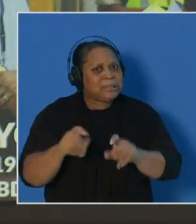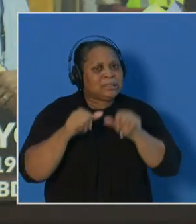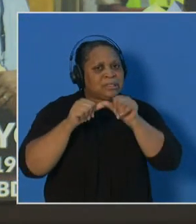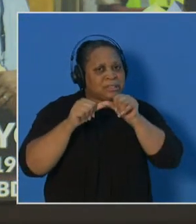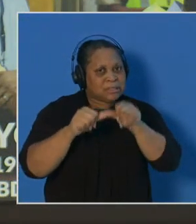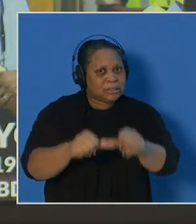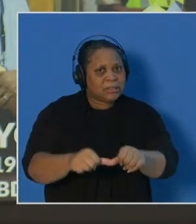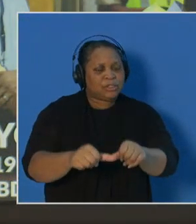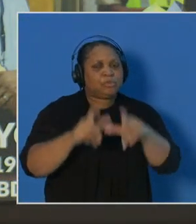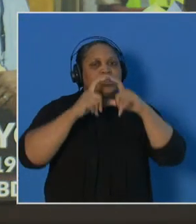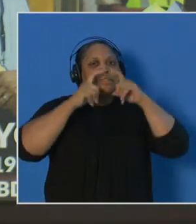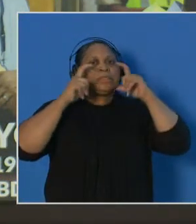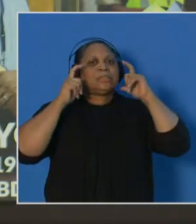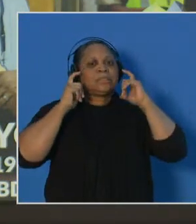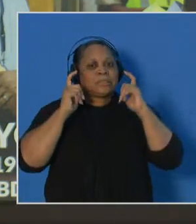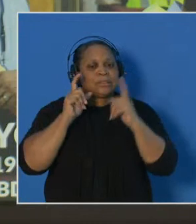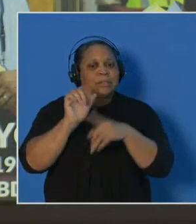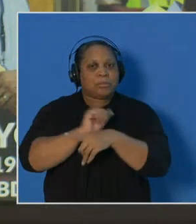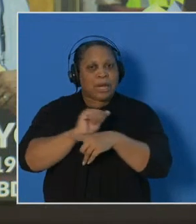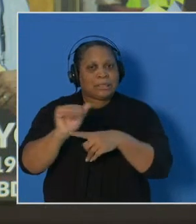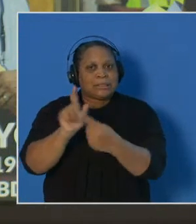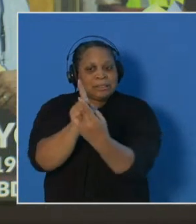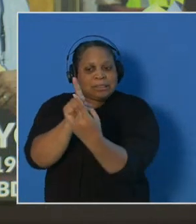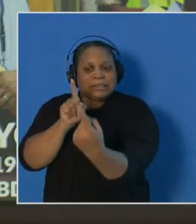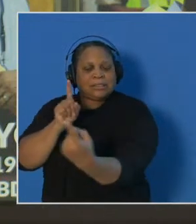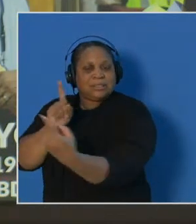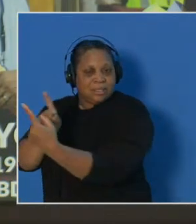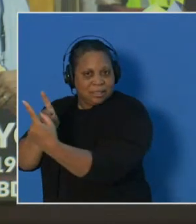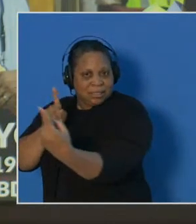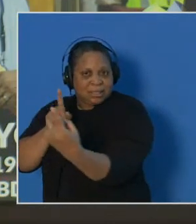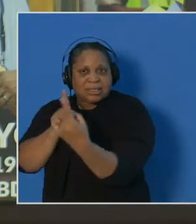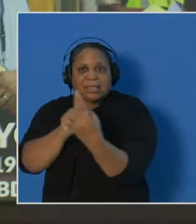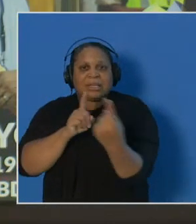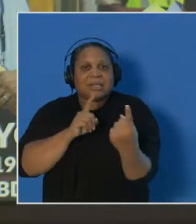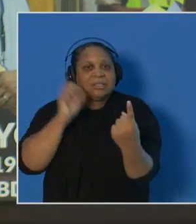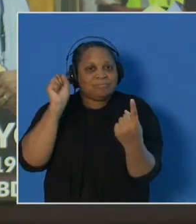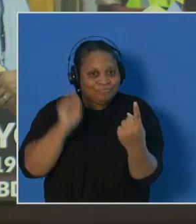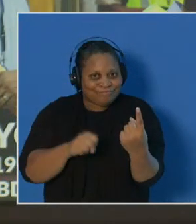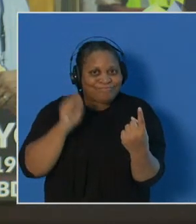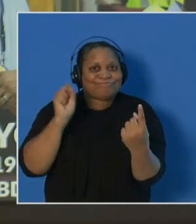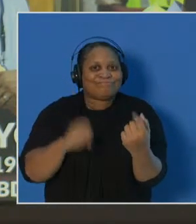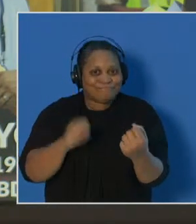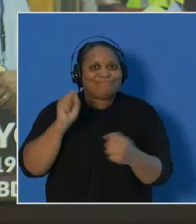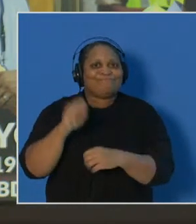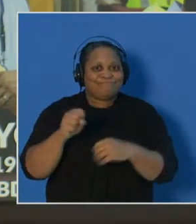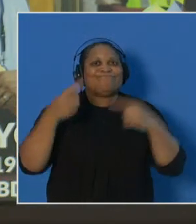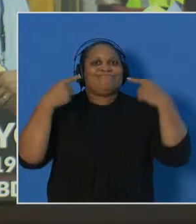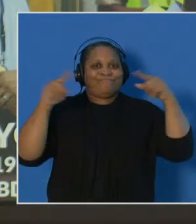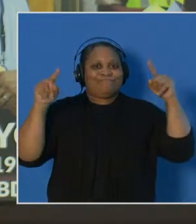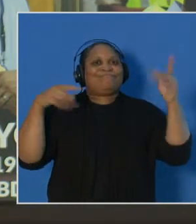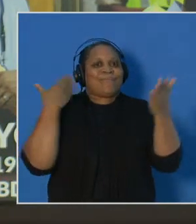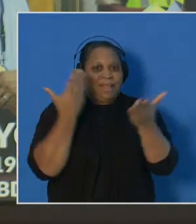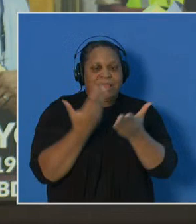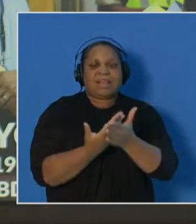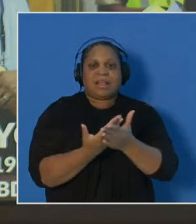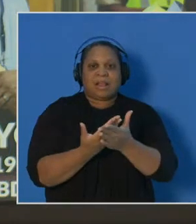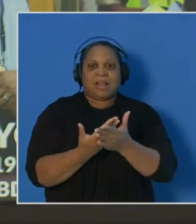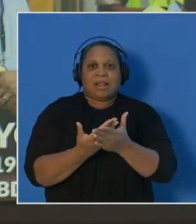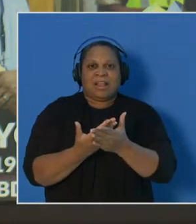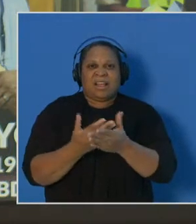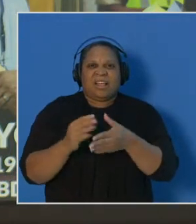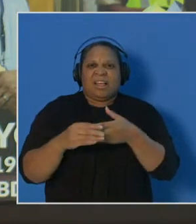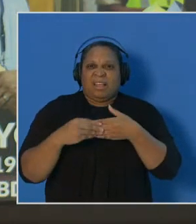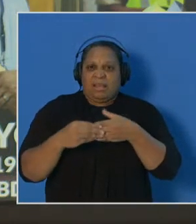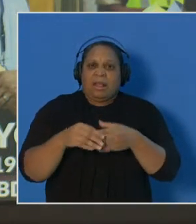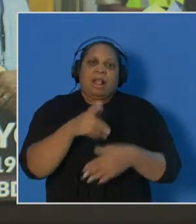to remain masked and to practice our physical distancing, that we have been able to make this progress. Letting our guard